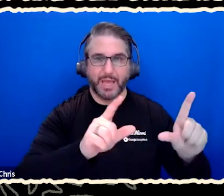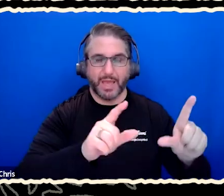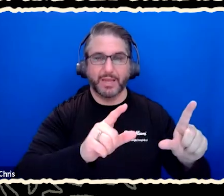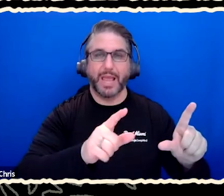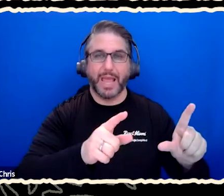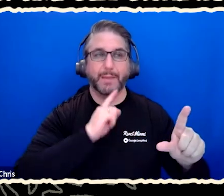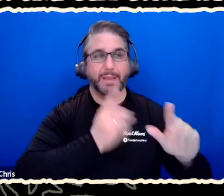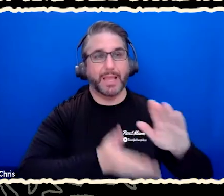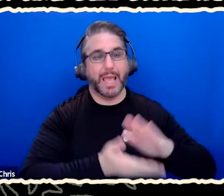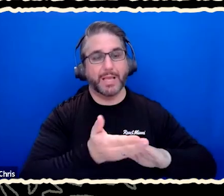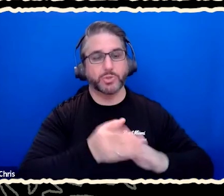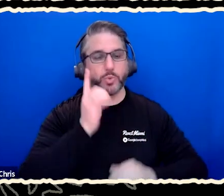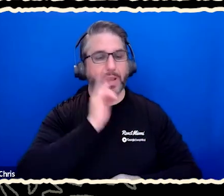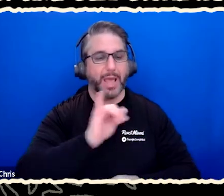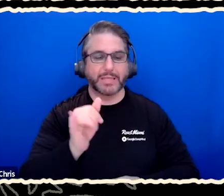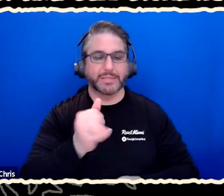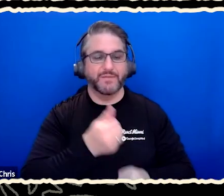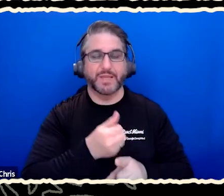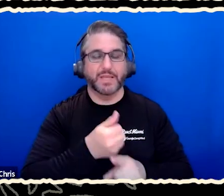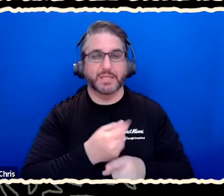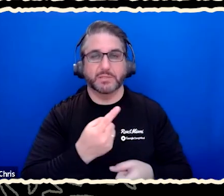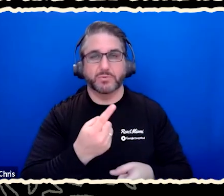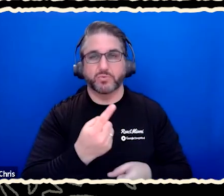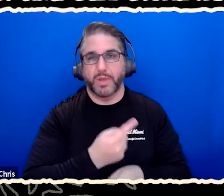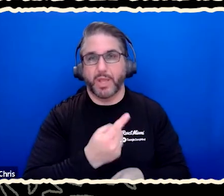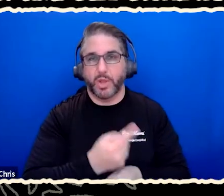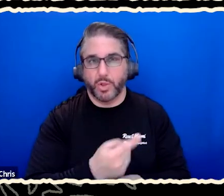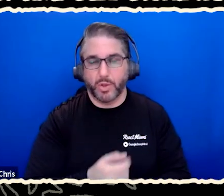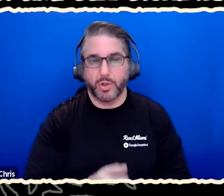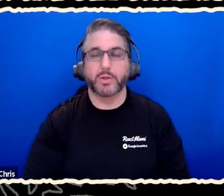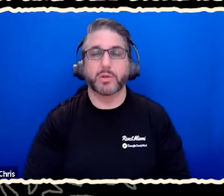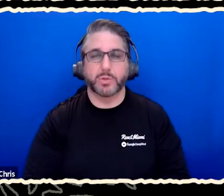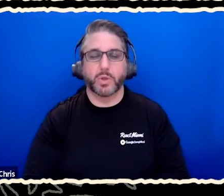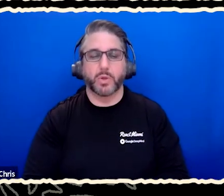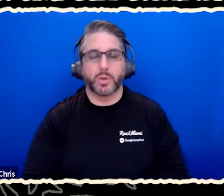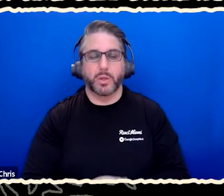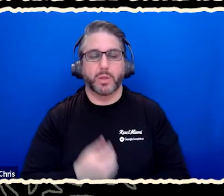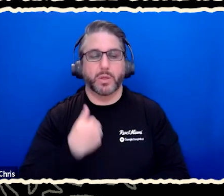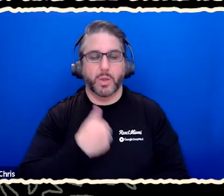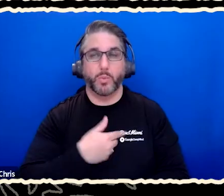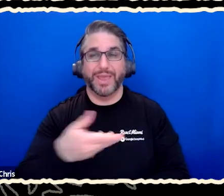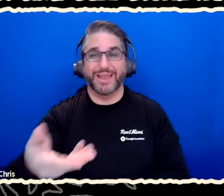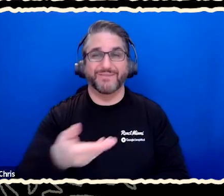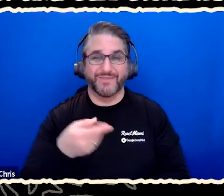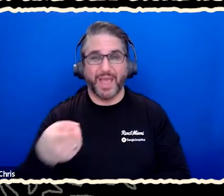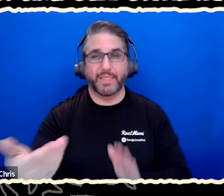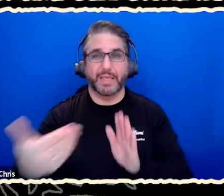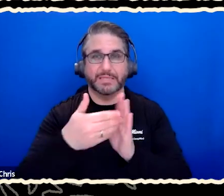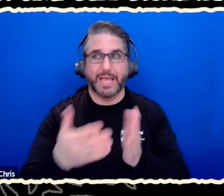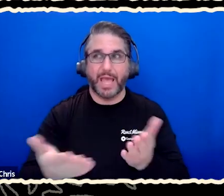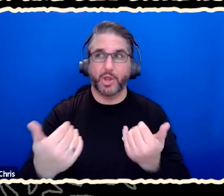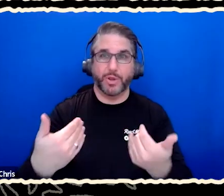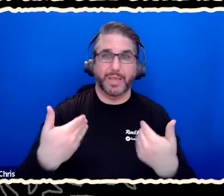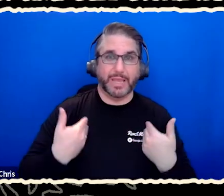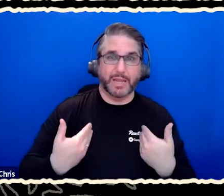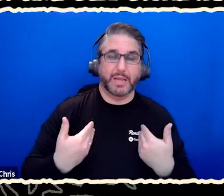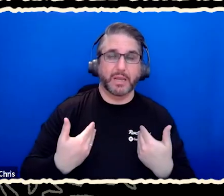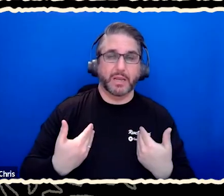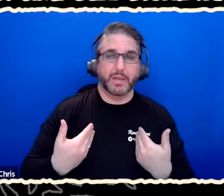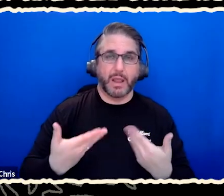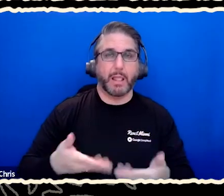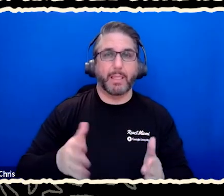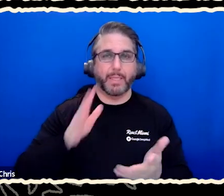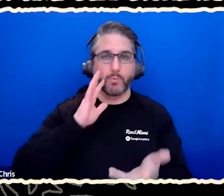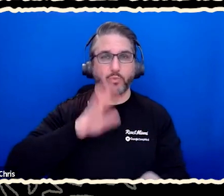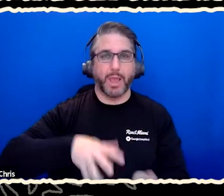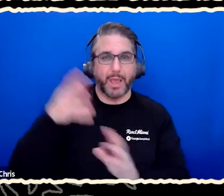was the own. So basically, we invite the attacker in and let him wreak havoc without